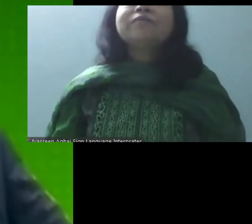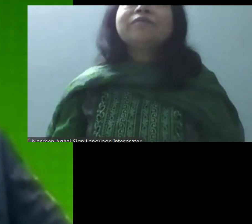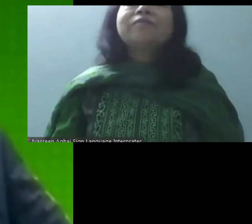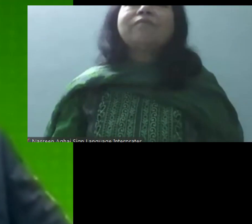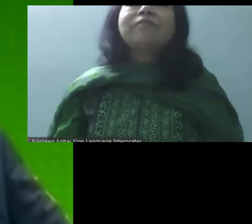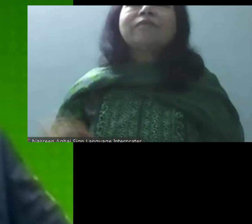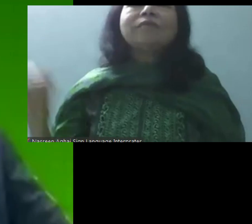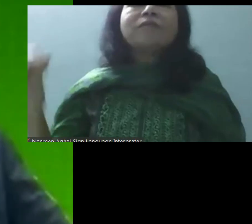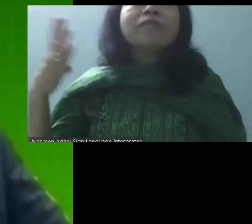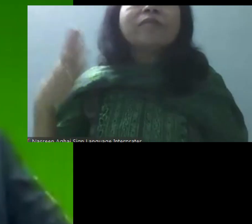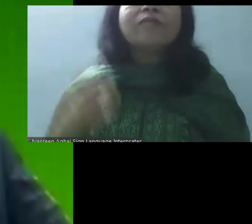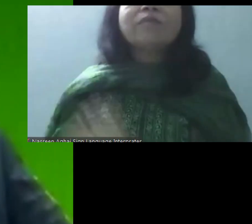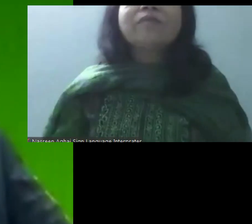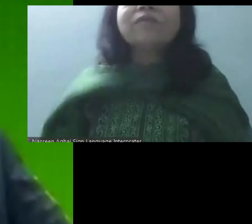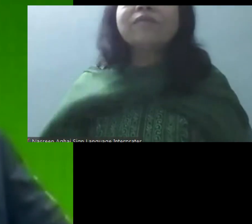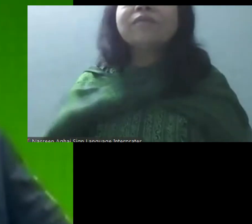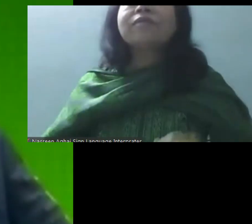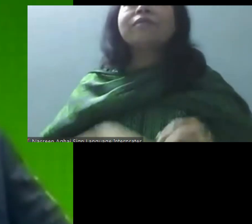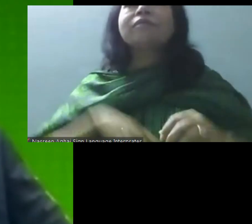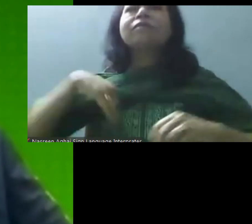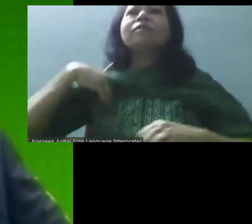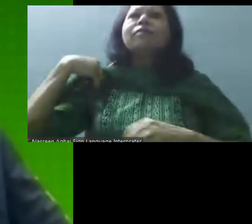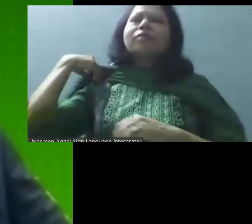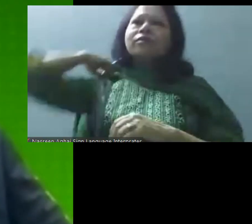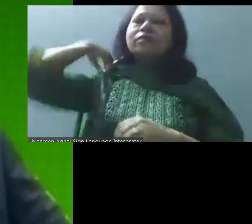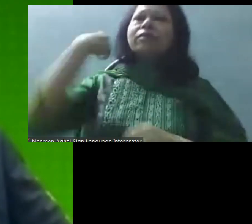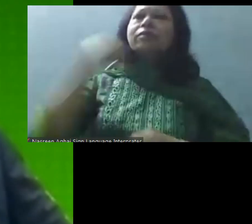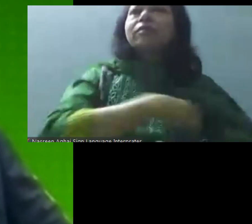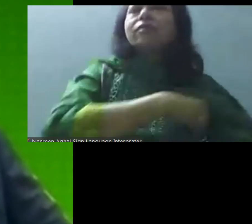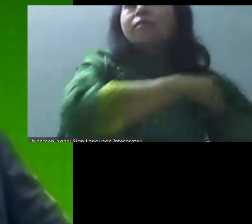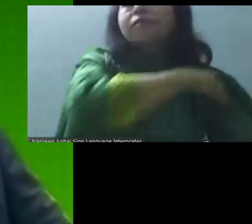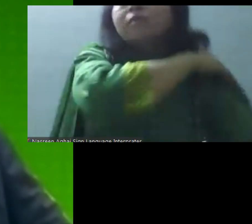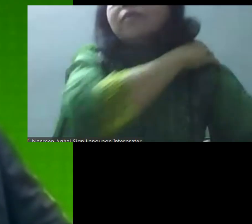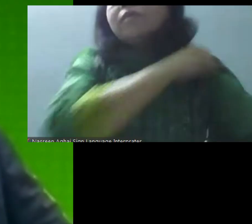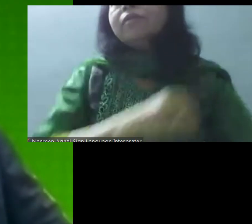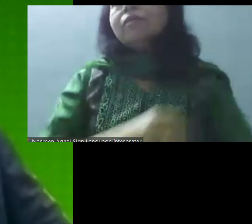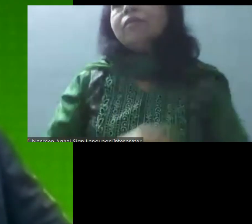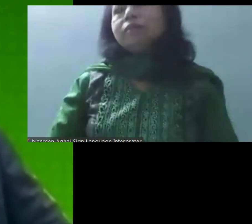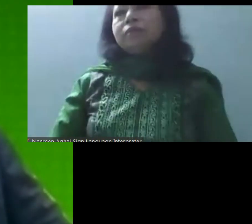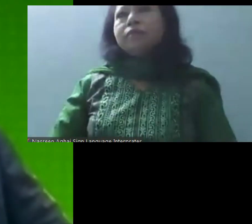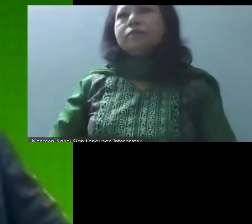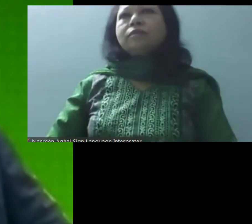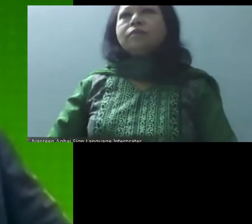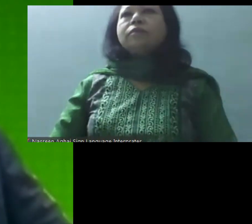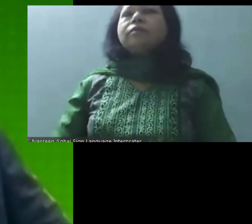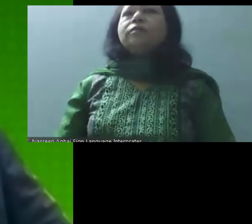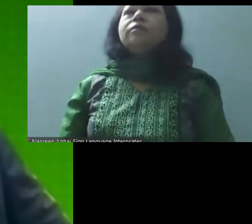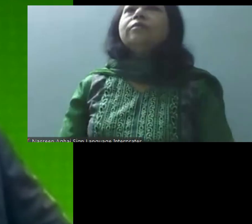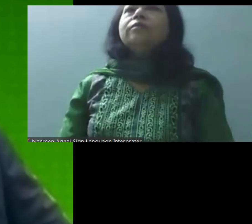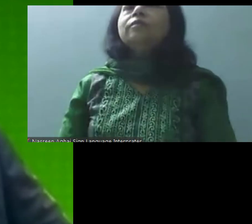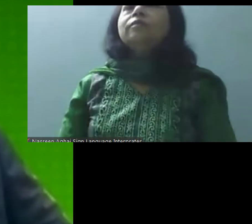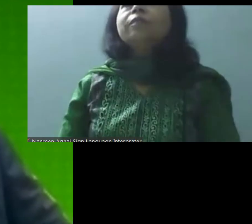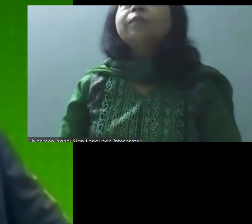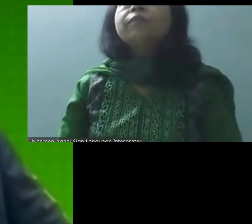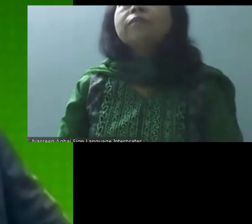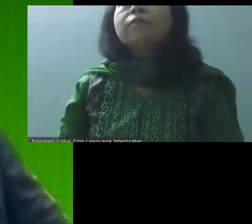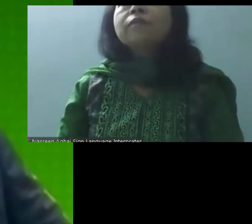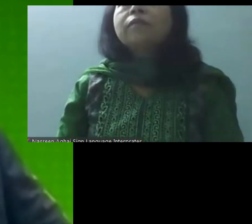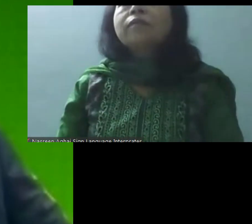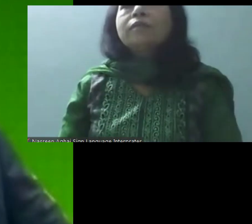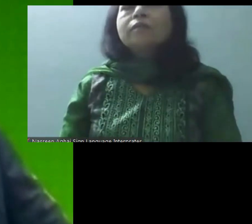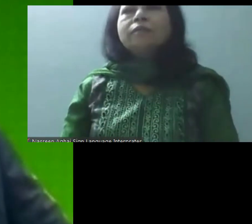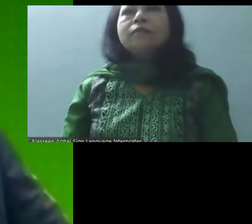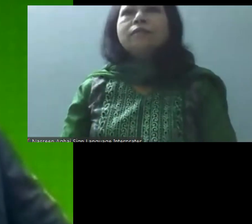teaching, so these concerns were addressed. Although I can say that the university administration,